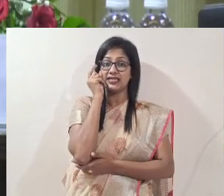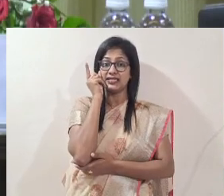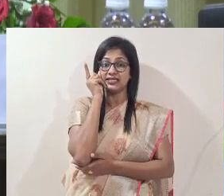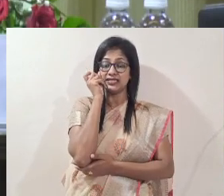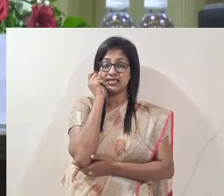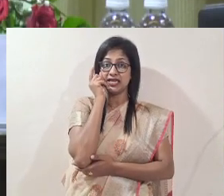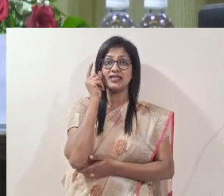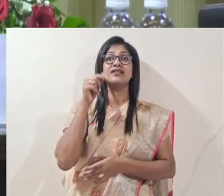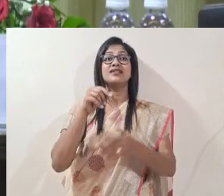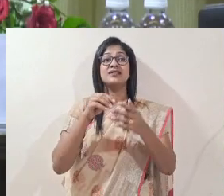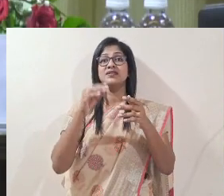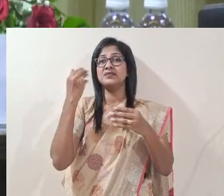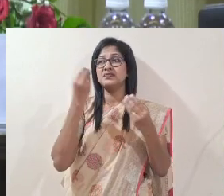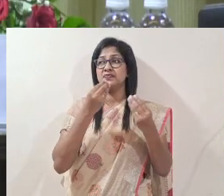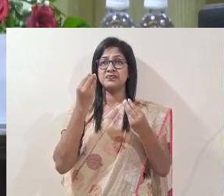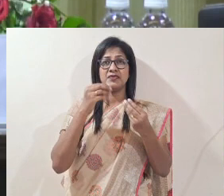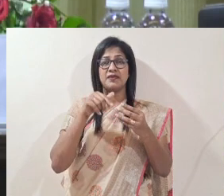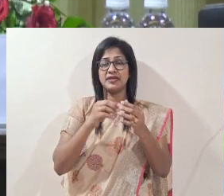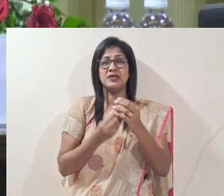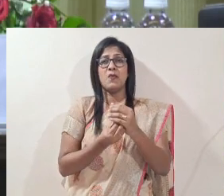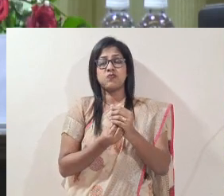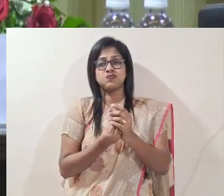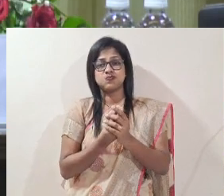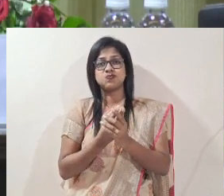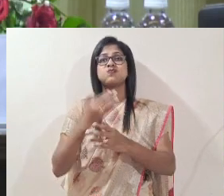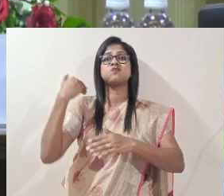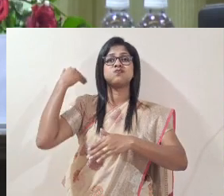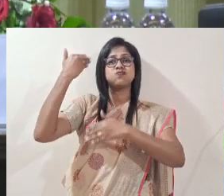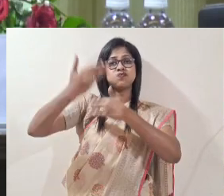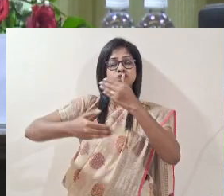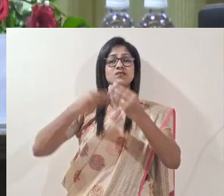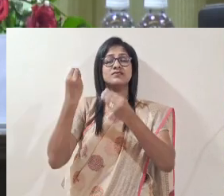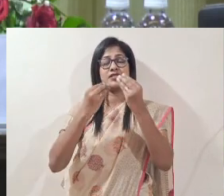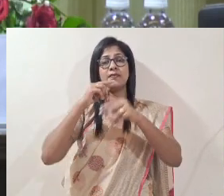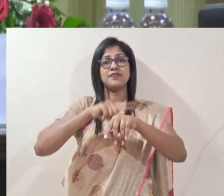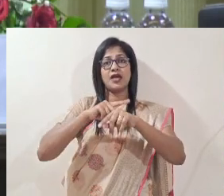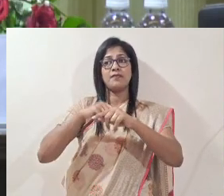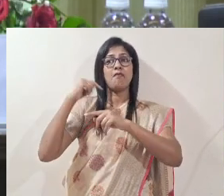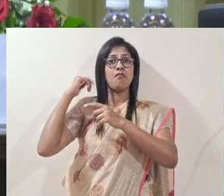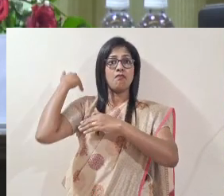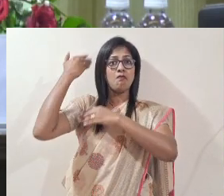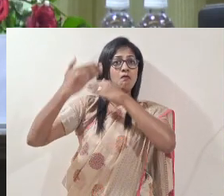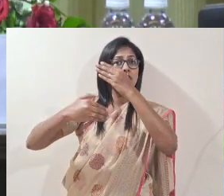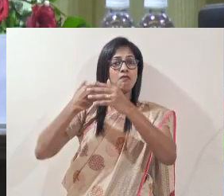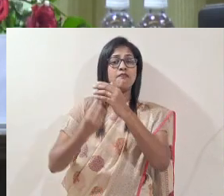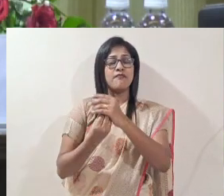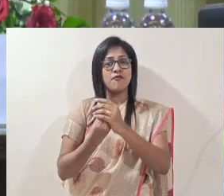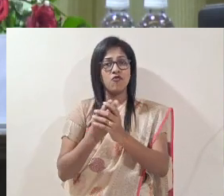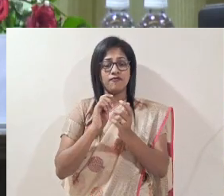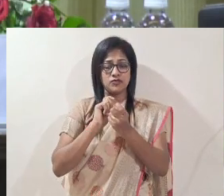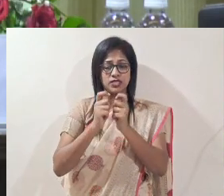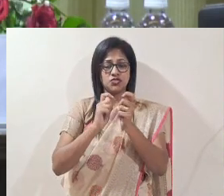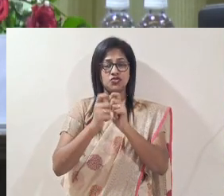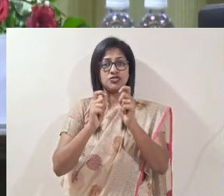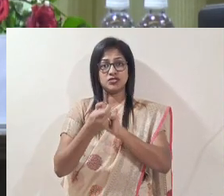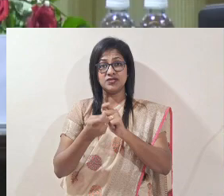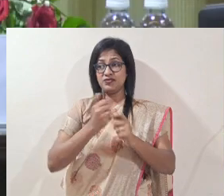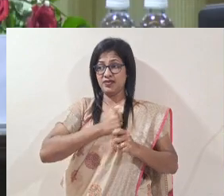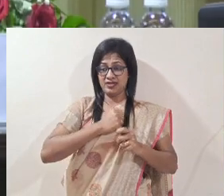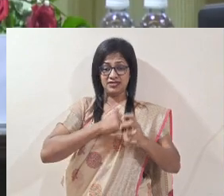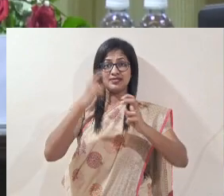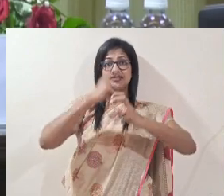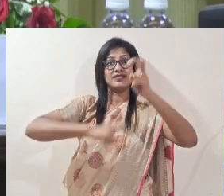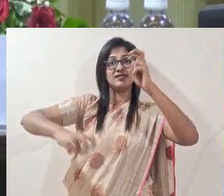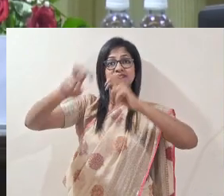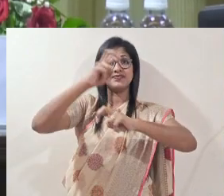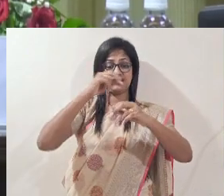have been evolving for a period of time, we have seen that our transportation planning